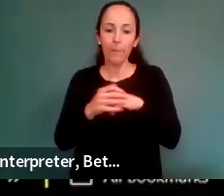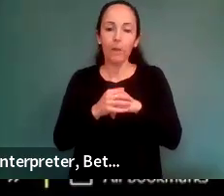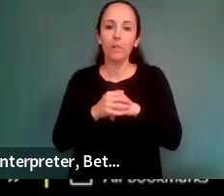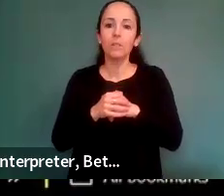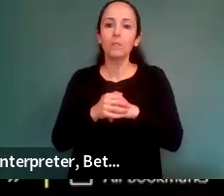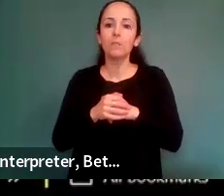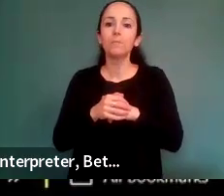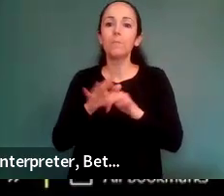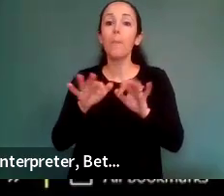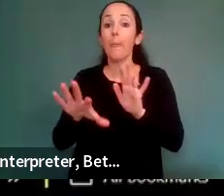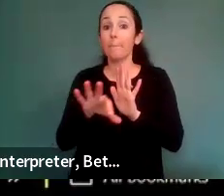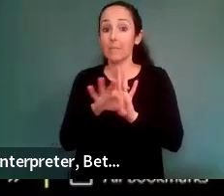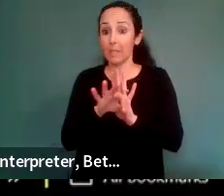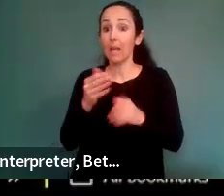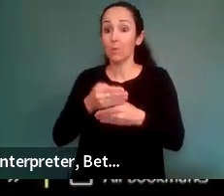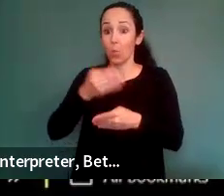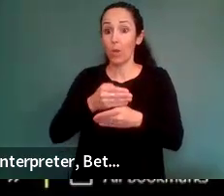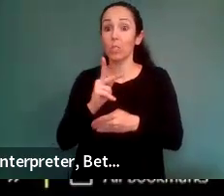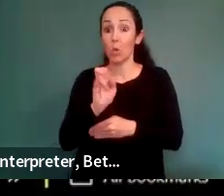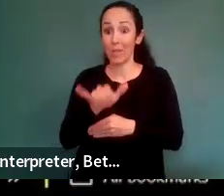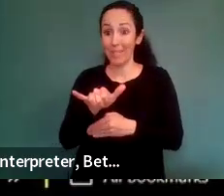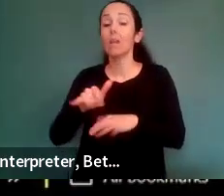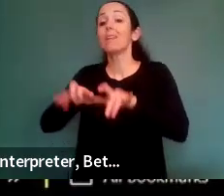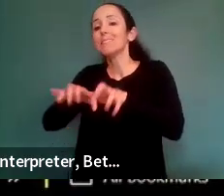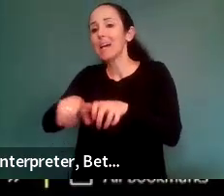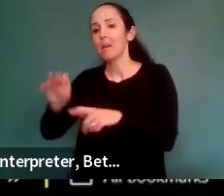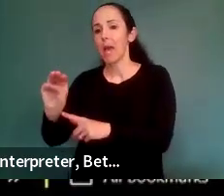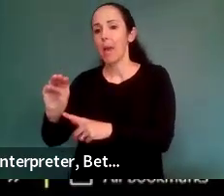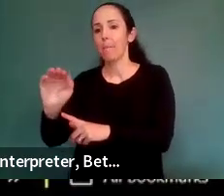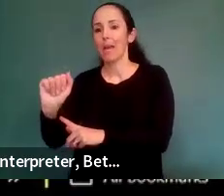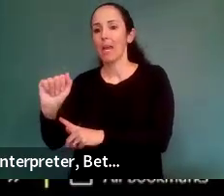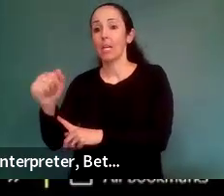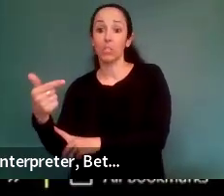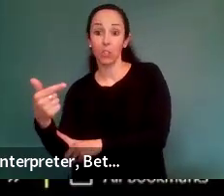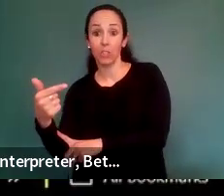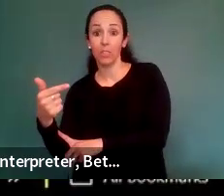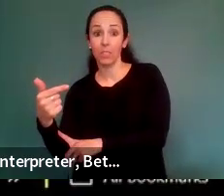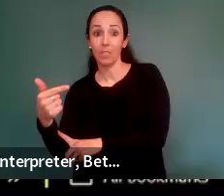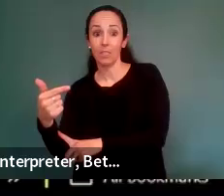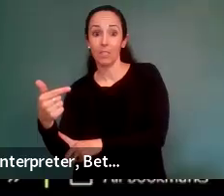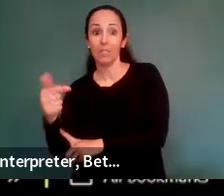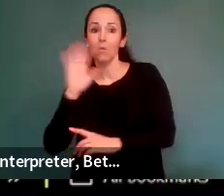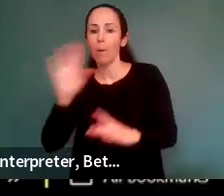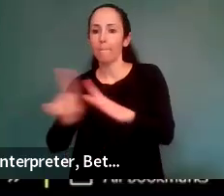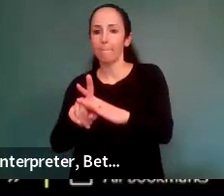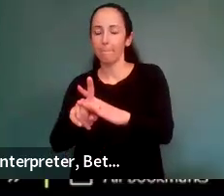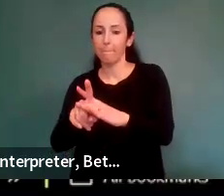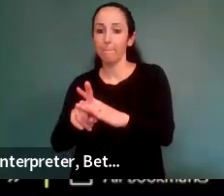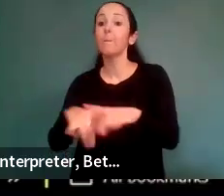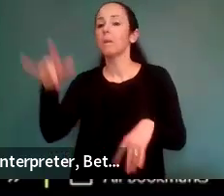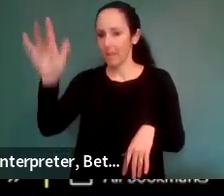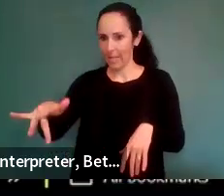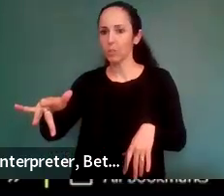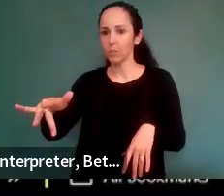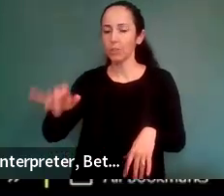select the Windows key, type in MAG, the magnifier loads. I can hit enter. What